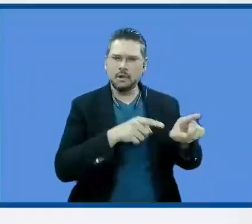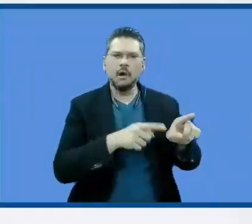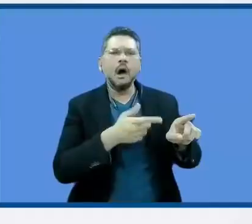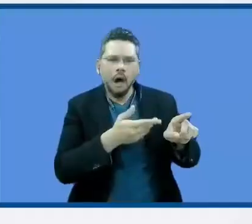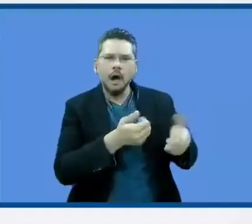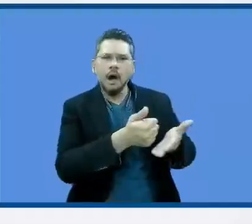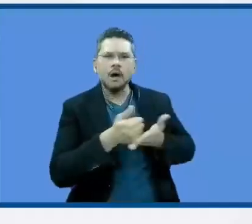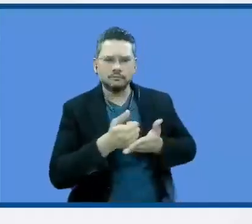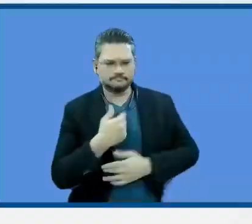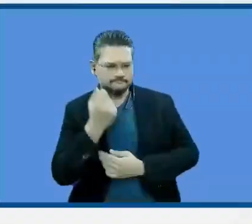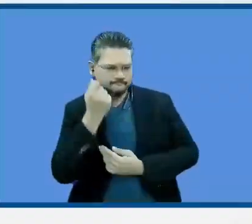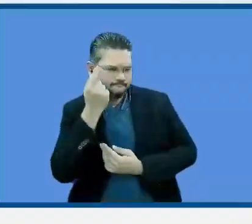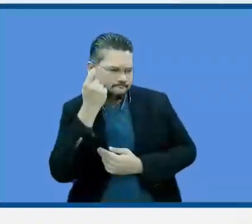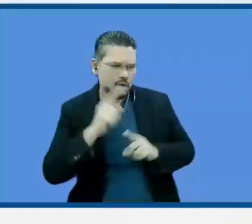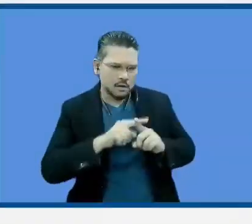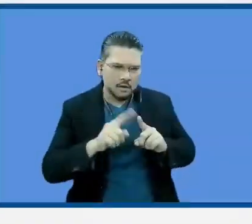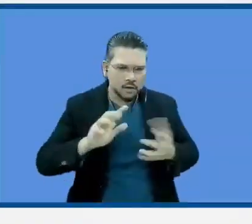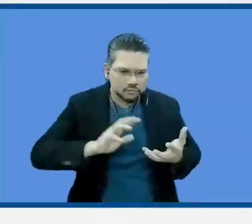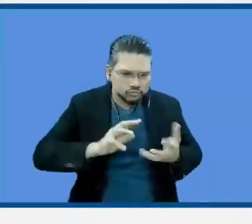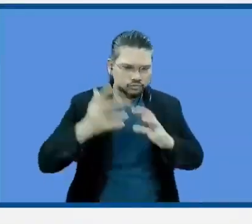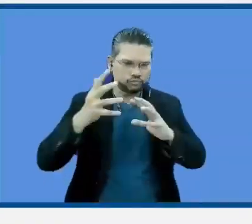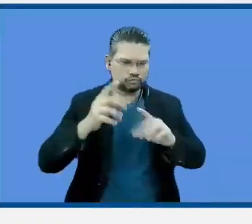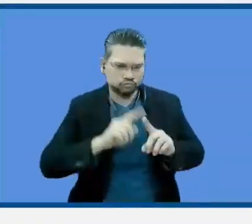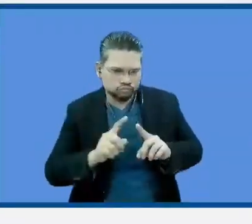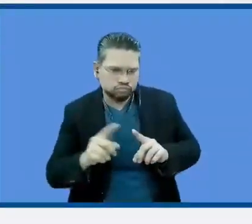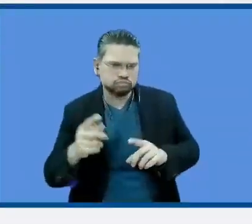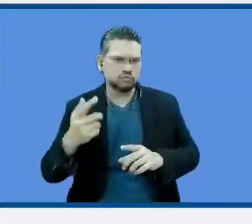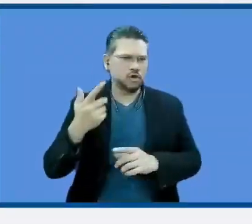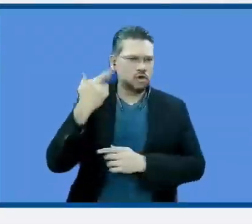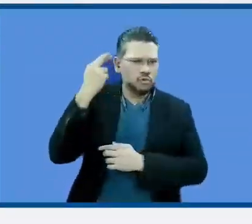Among other reasons of concern, there's first,